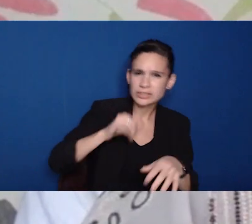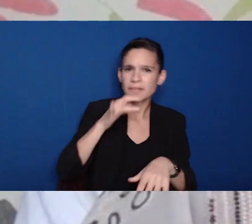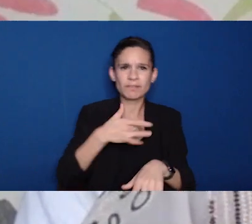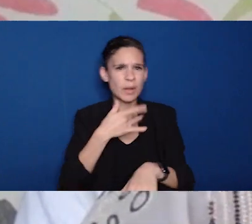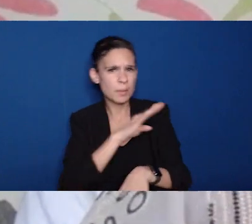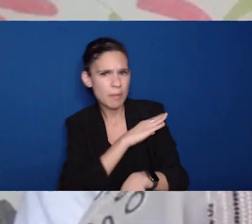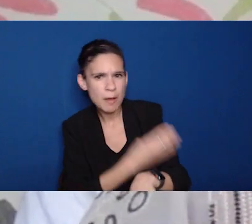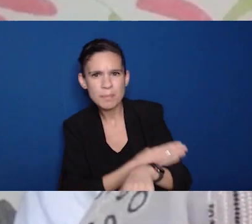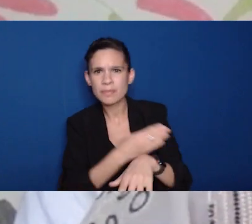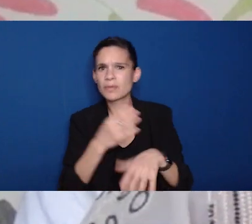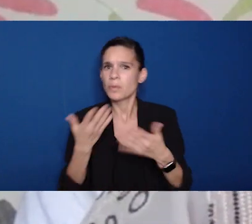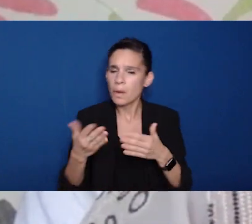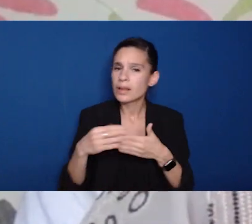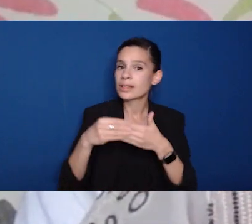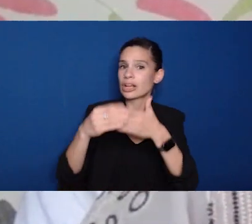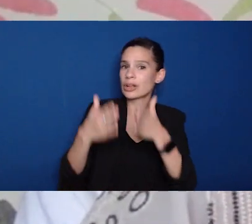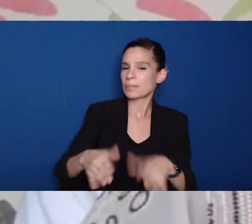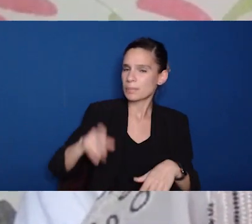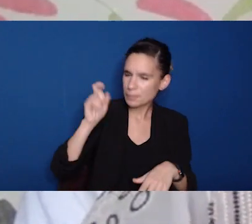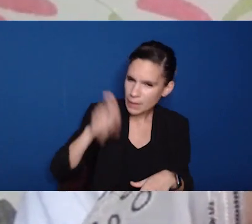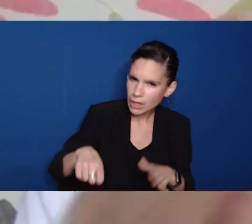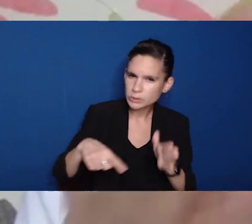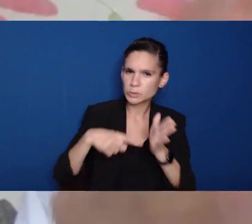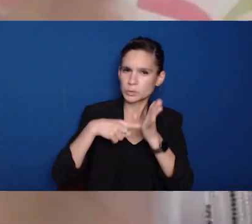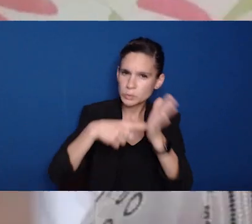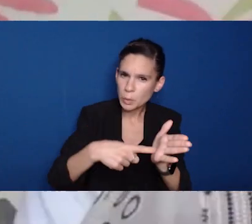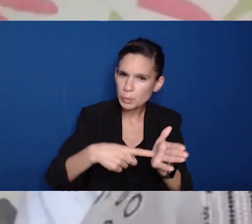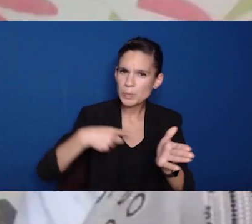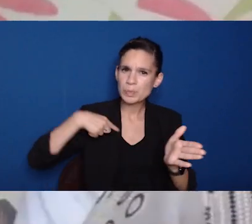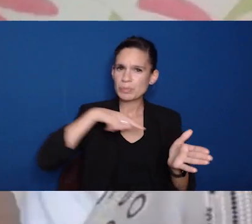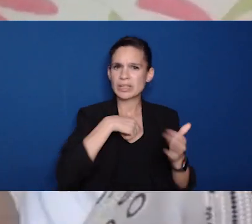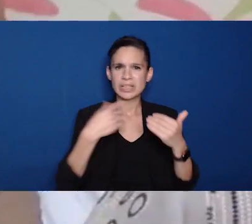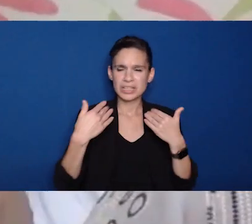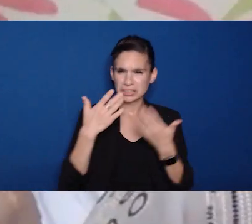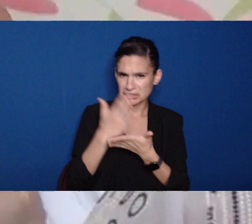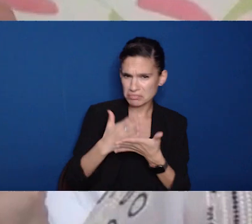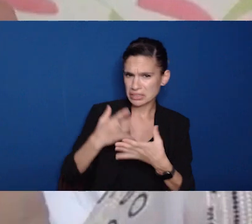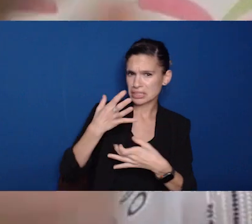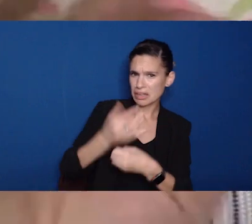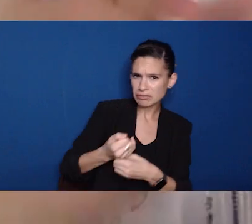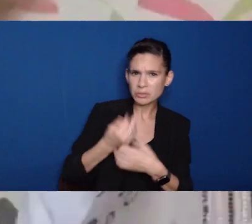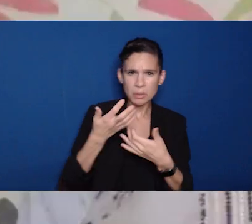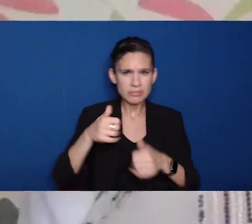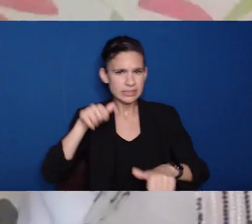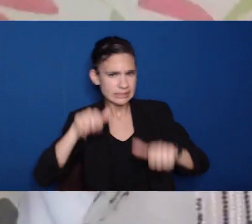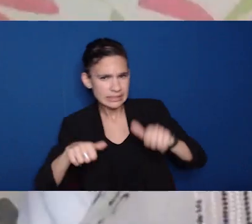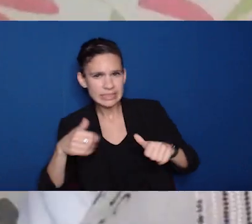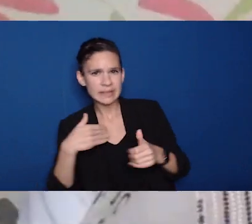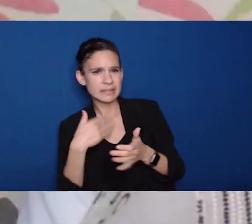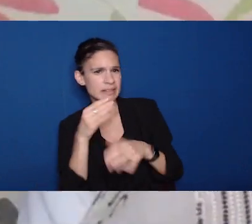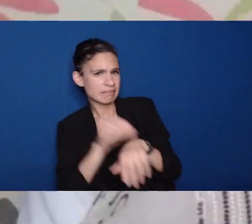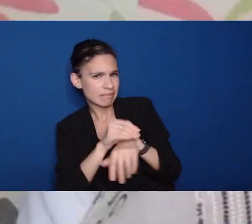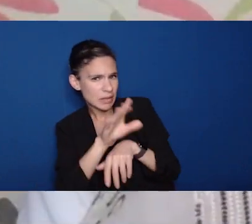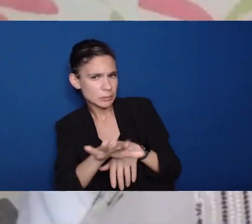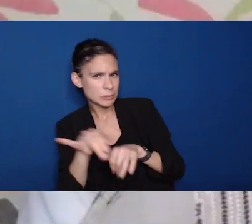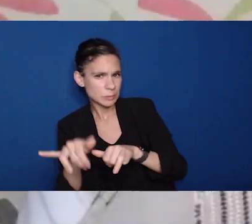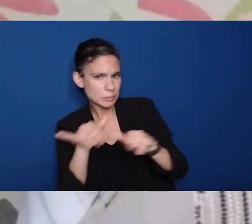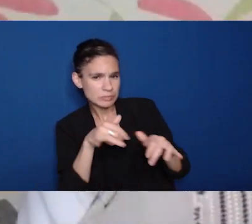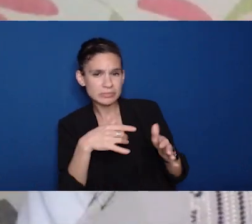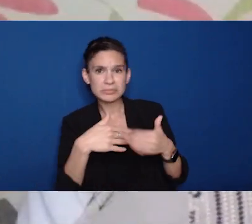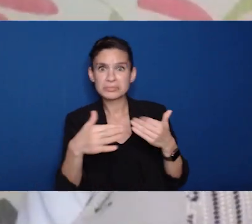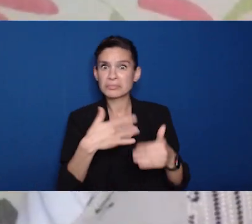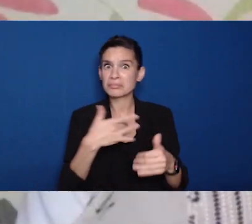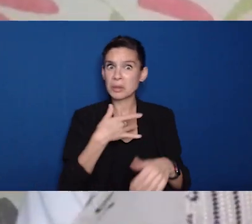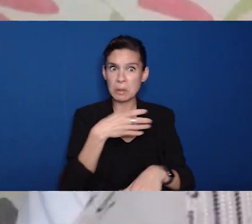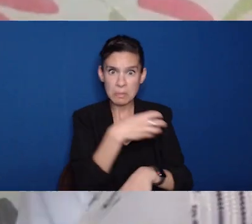to do right now is help people feel that they have some certainty in a time of uncertainty and some sense of influence in a time